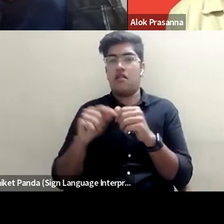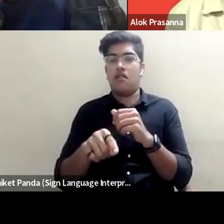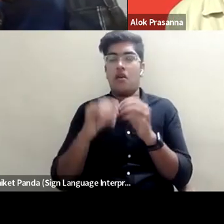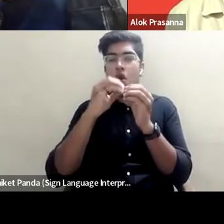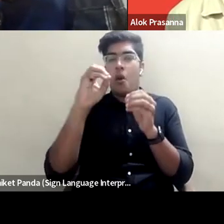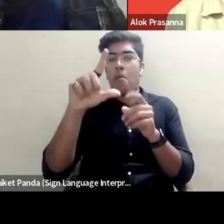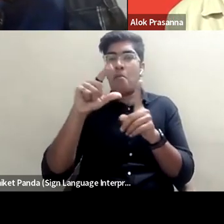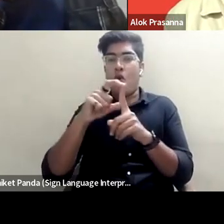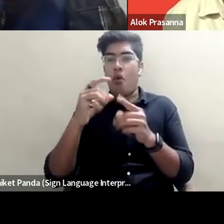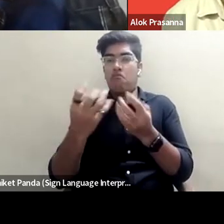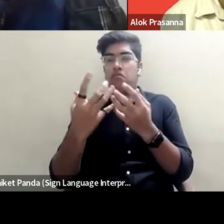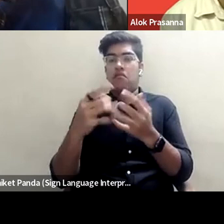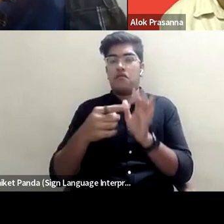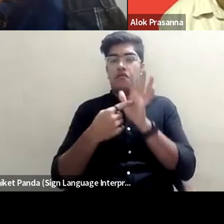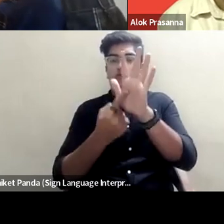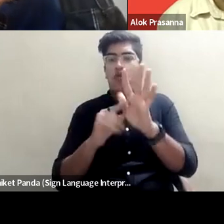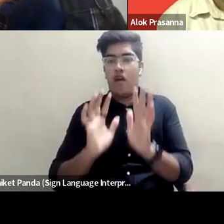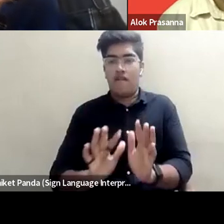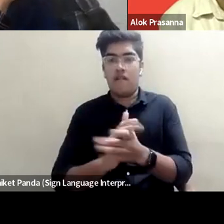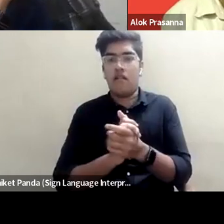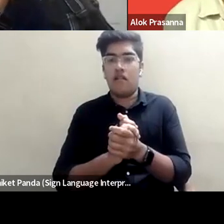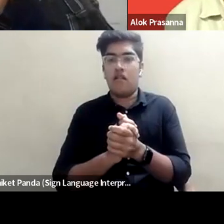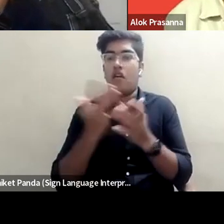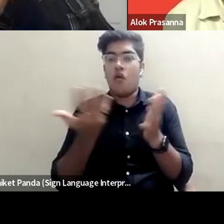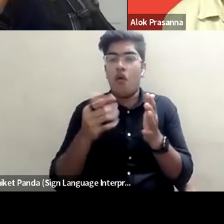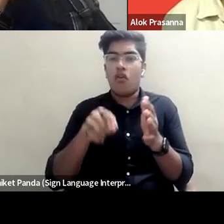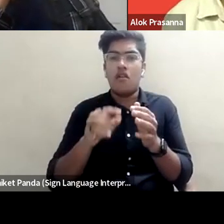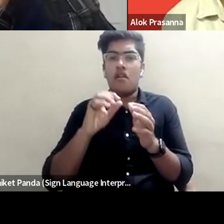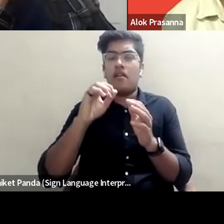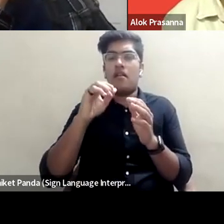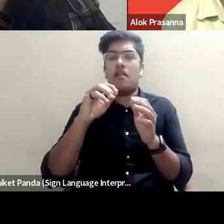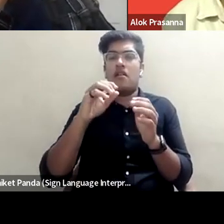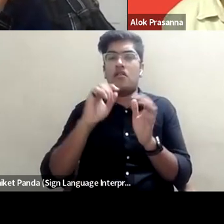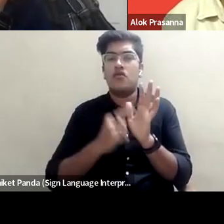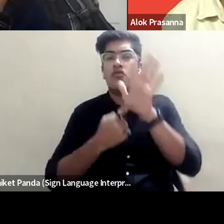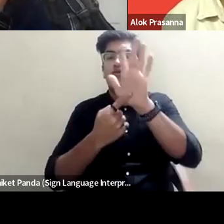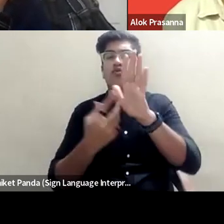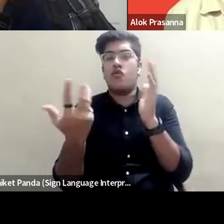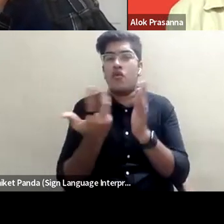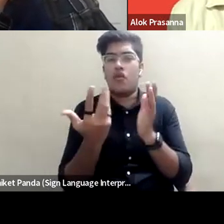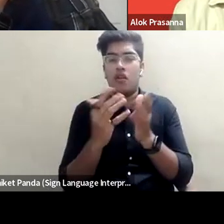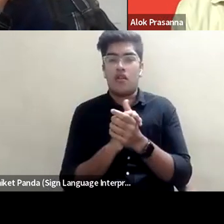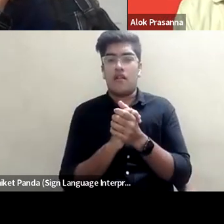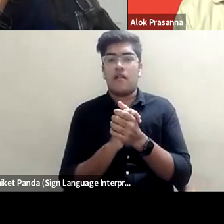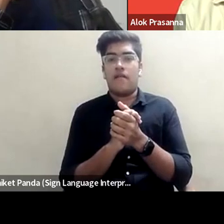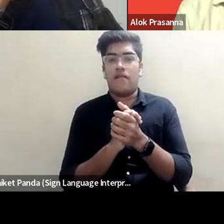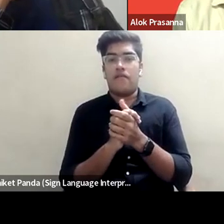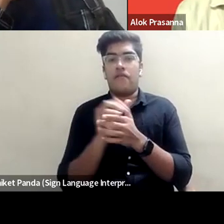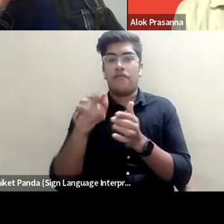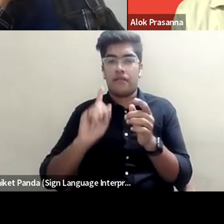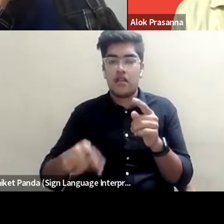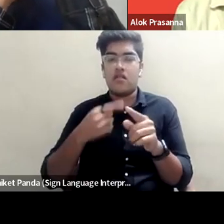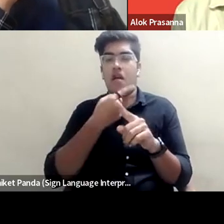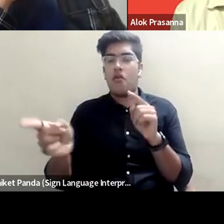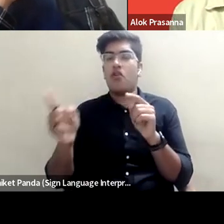letters. And what is the message of the preamble? Abolish the caste